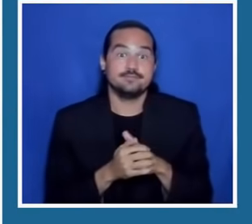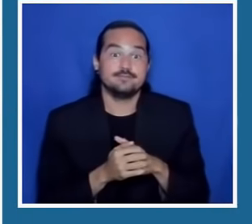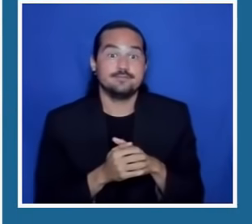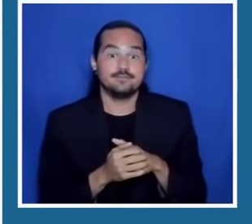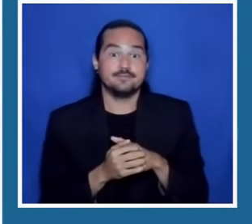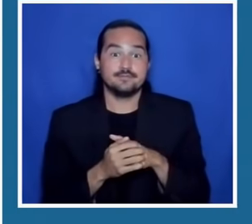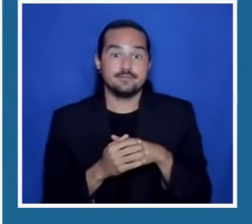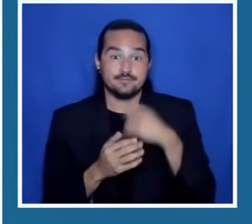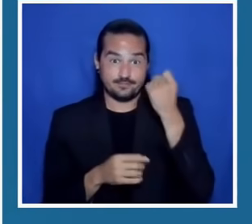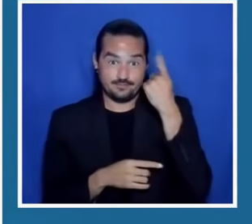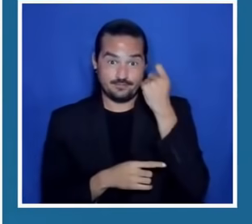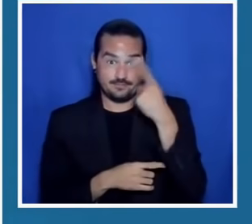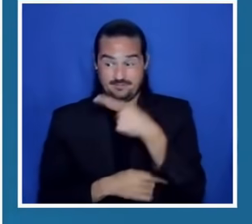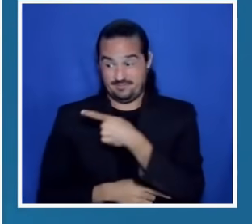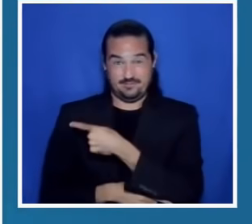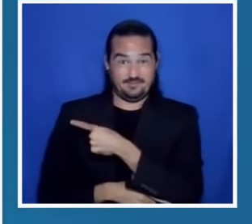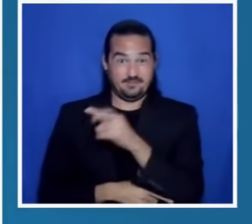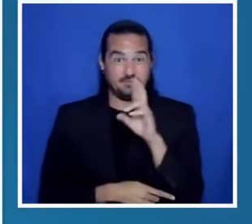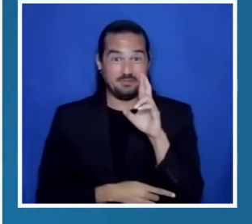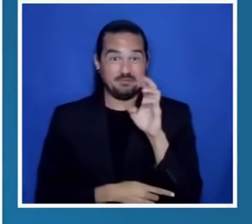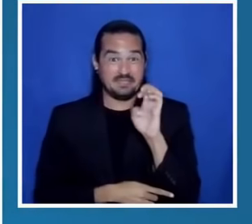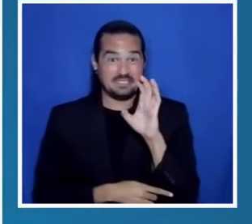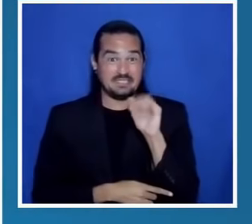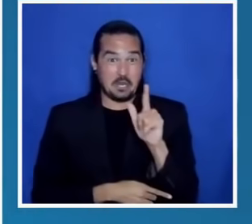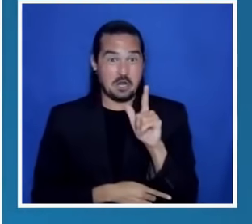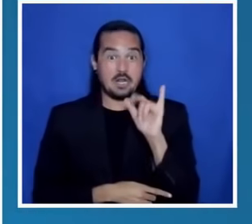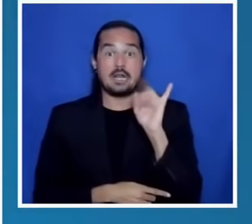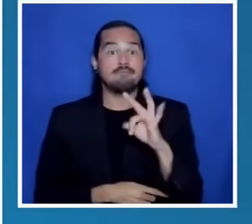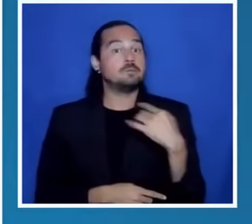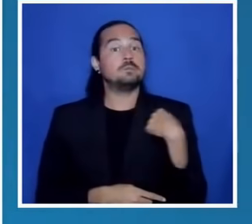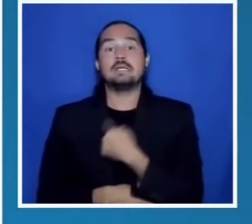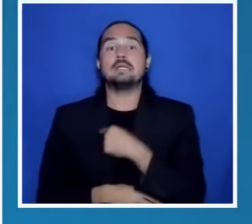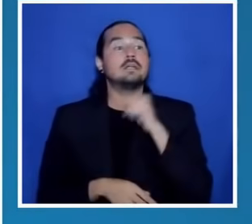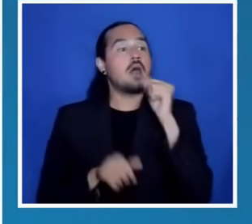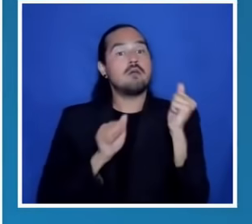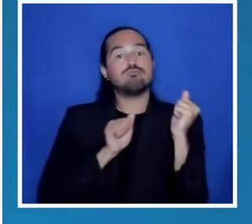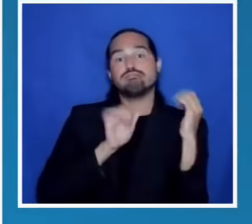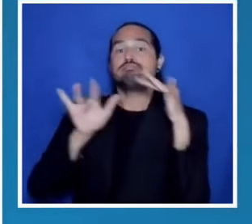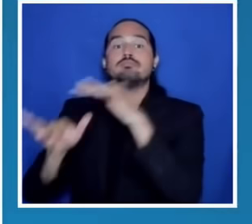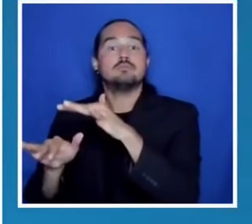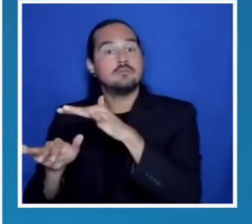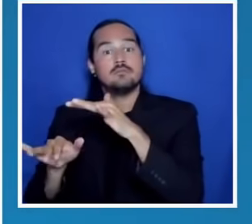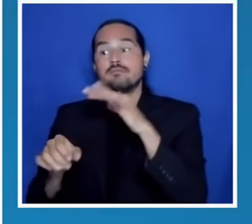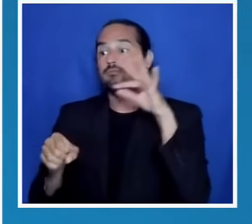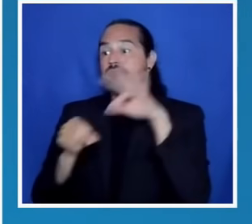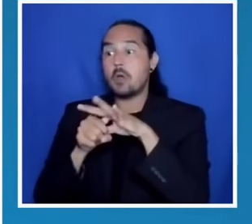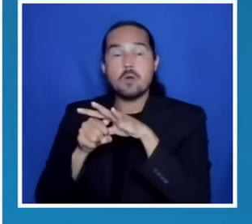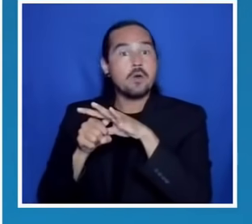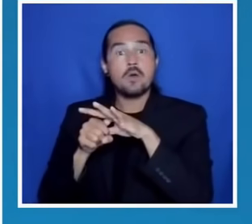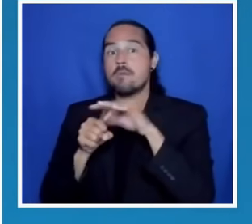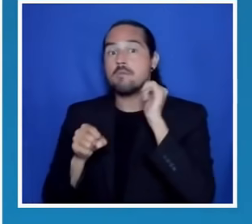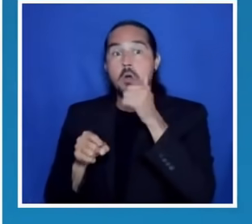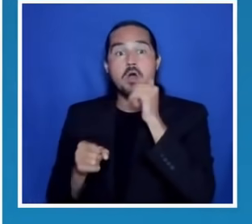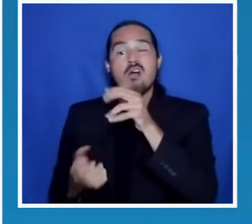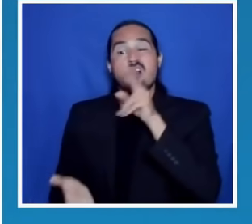if we fall short, is someone that believes in no minimum wage.